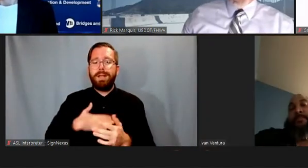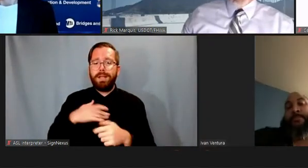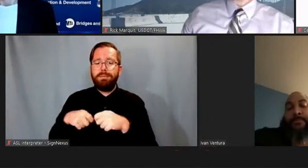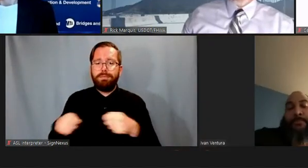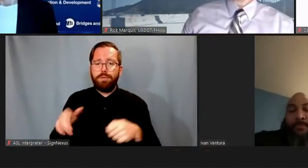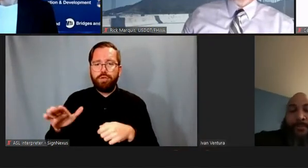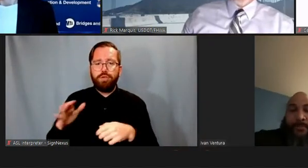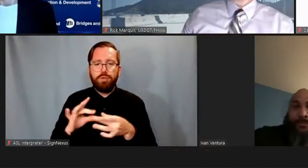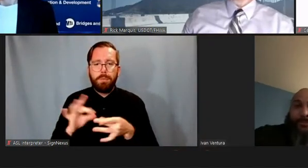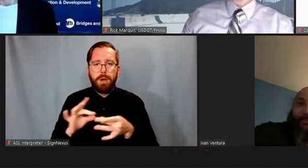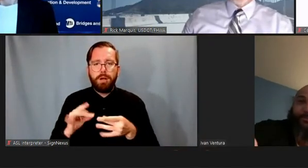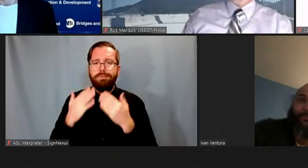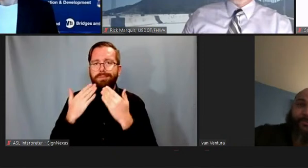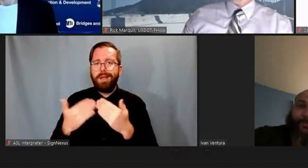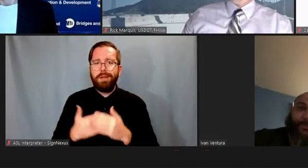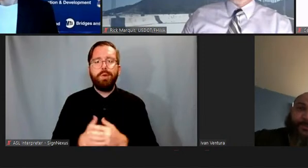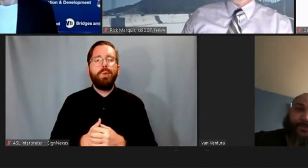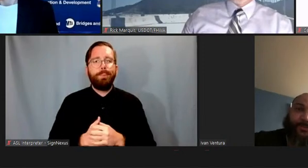thank you